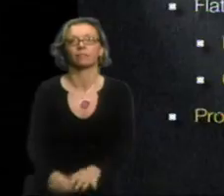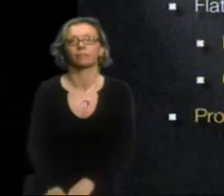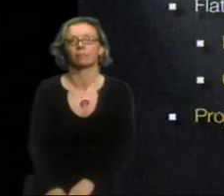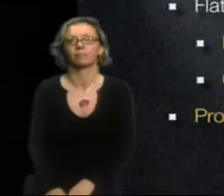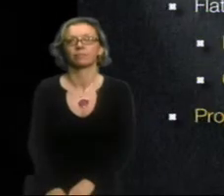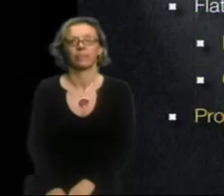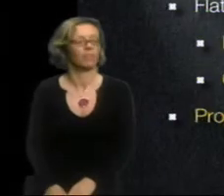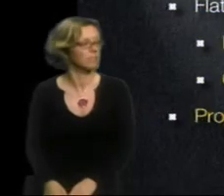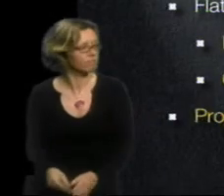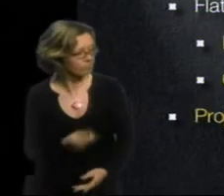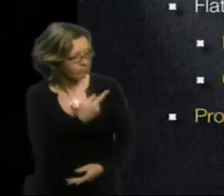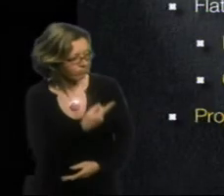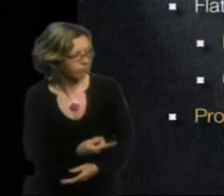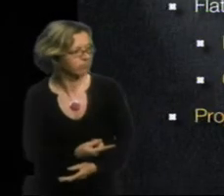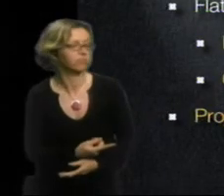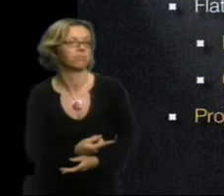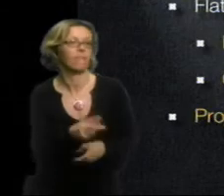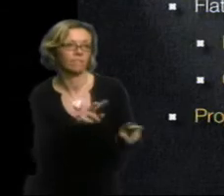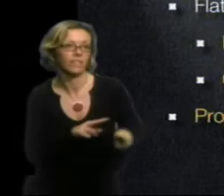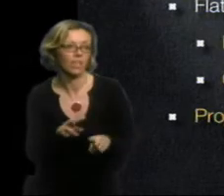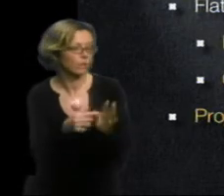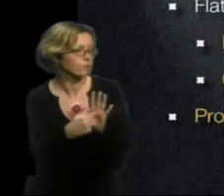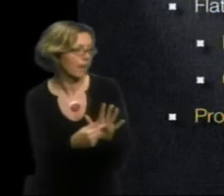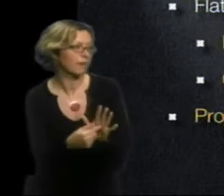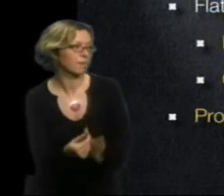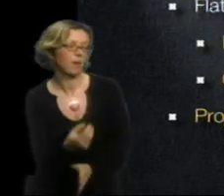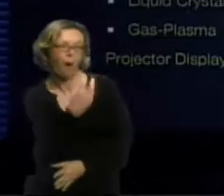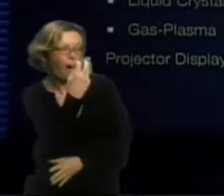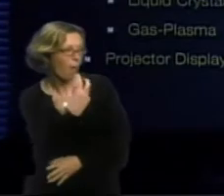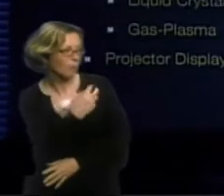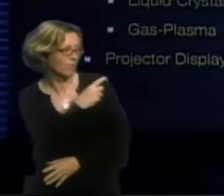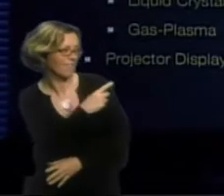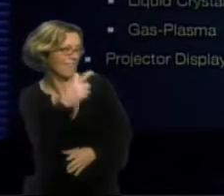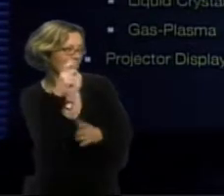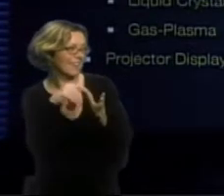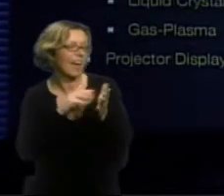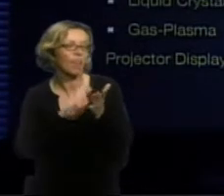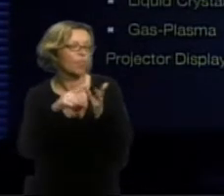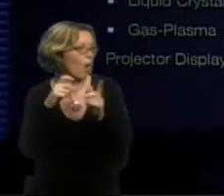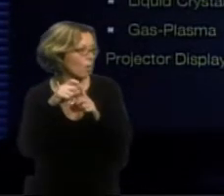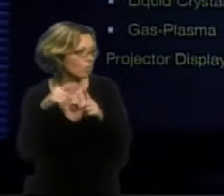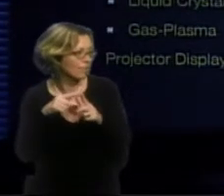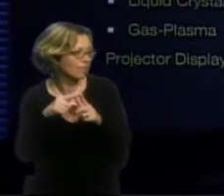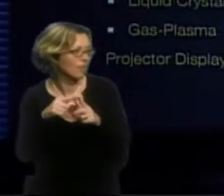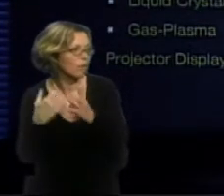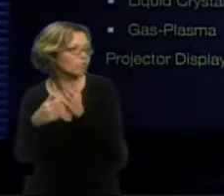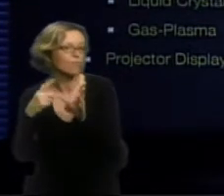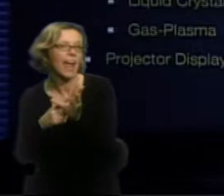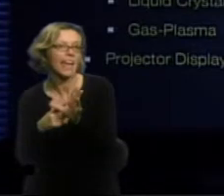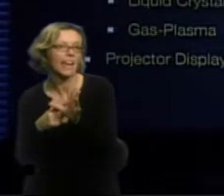of video displays you could be using. You could have an old school cathode ray tube, very good for producing very high